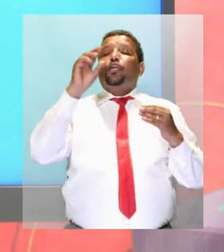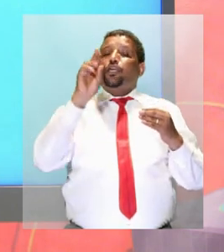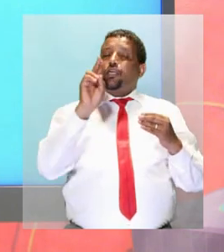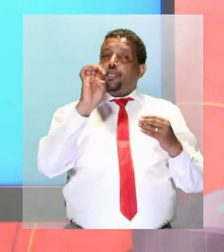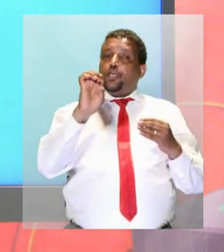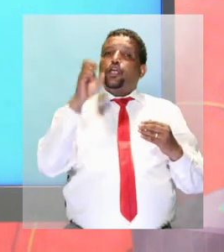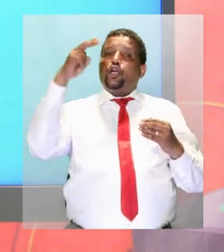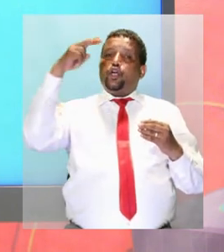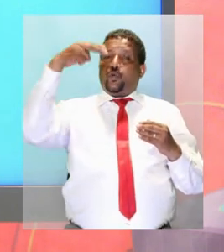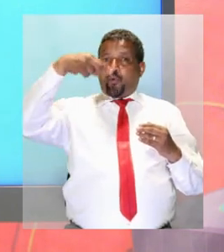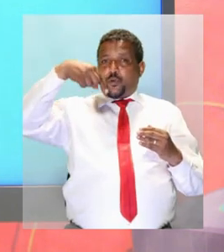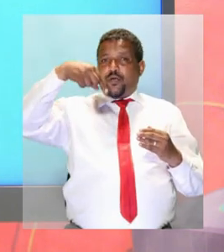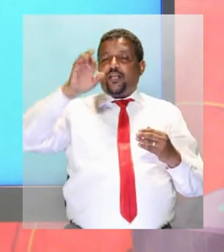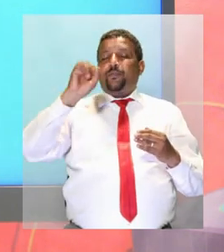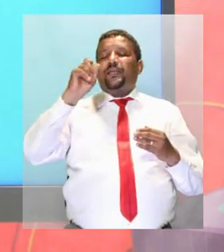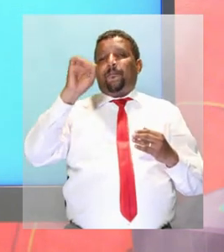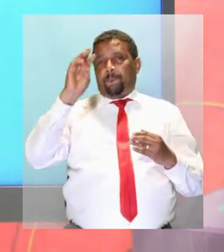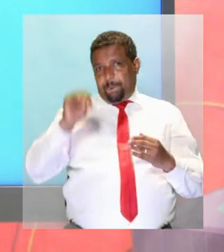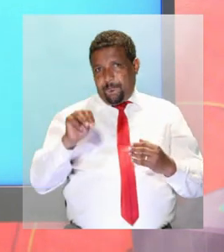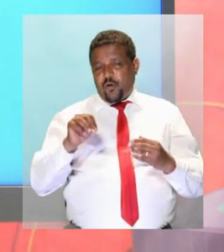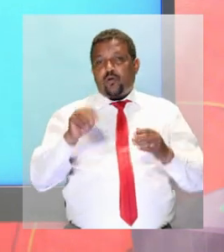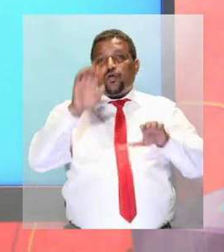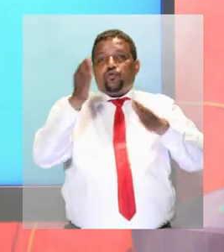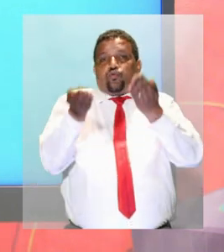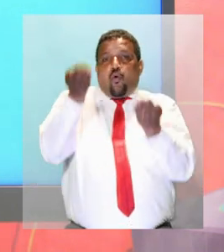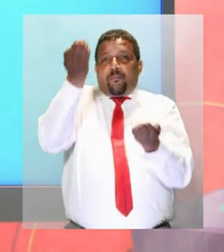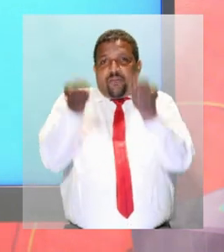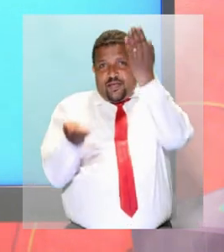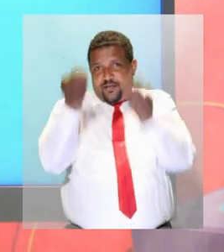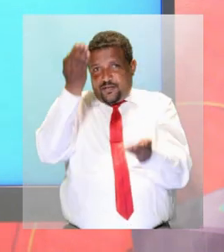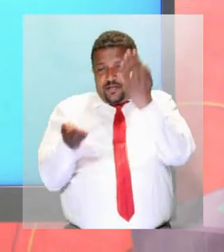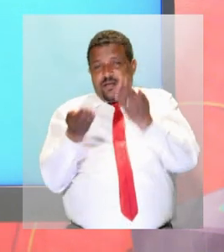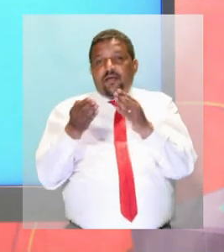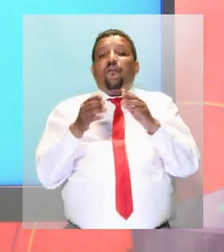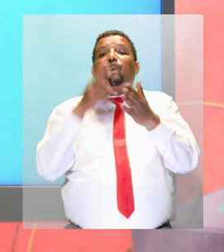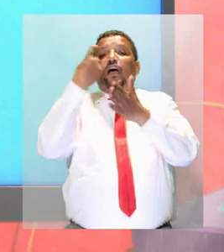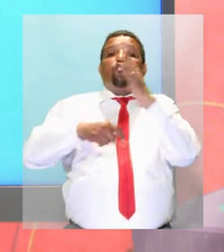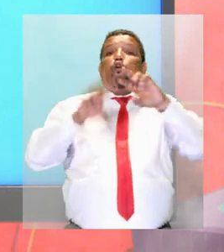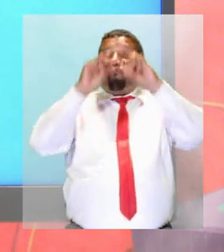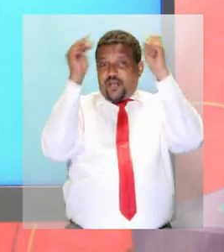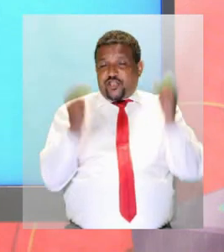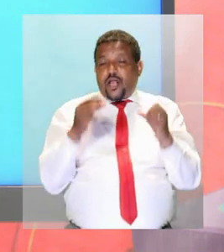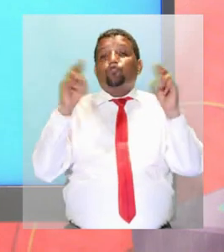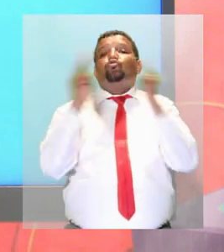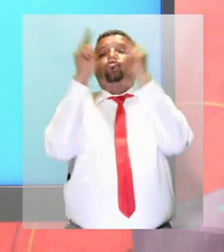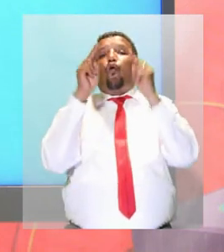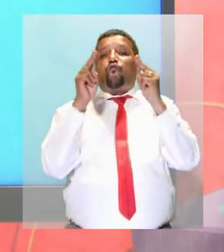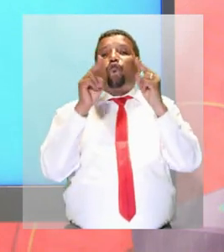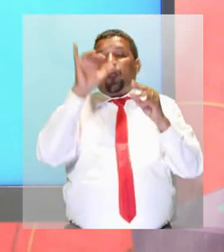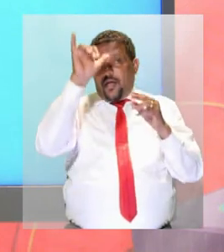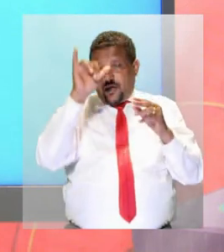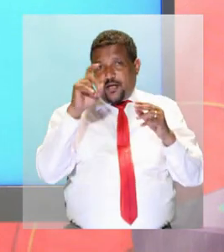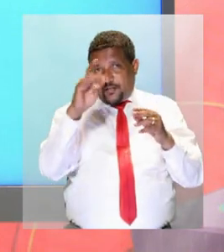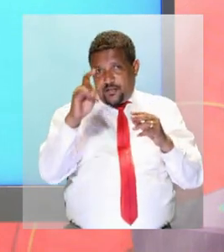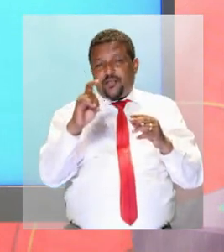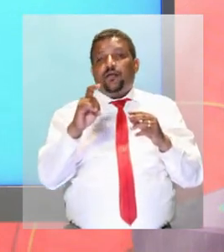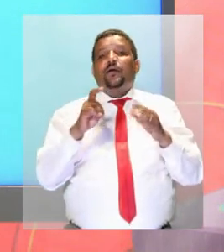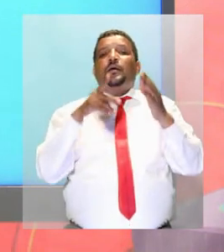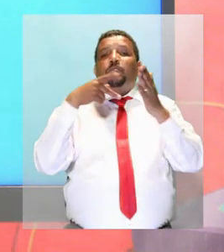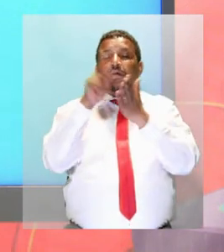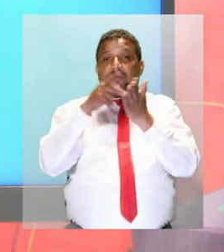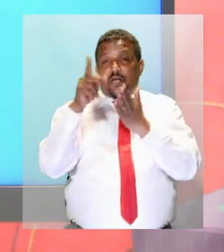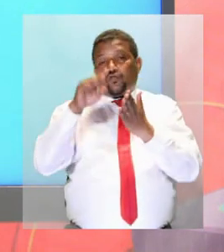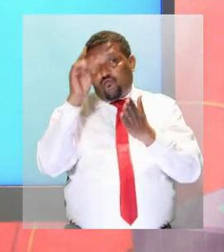to compare the values of the marginal utility of commodity X per price of X with the marginal utility of commodity Y per price of